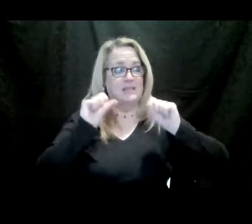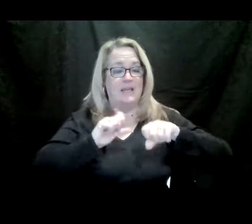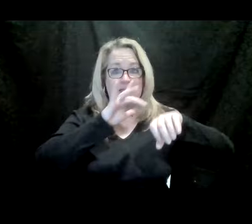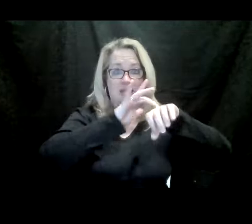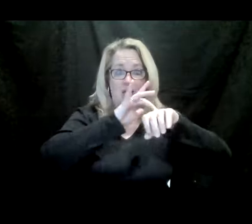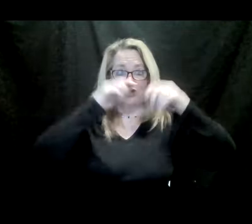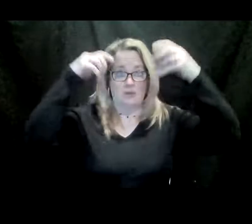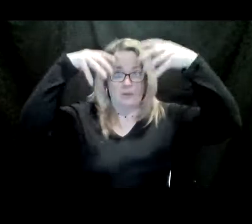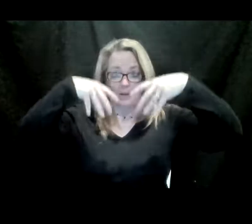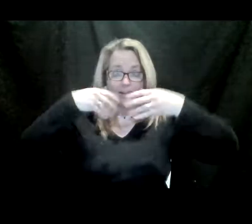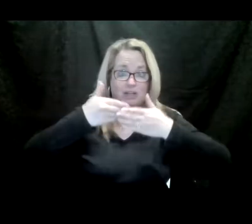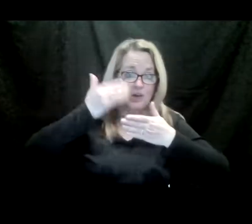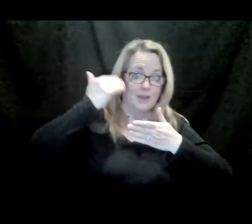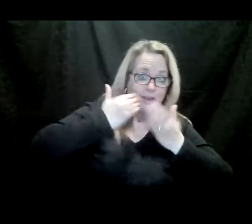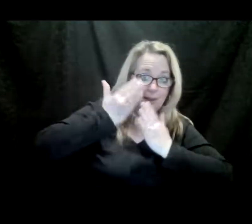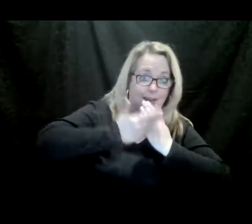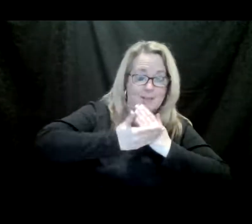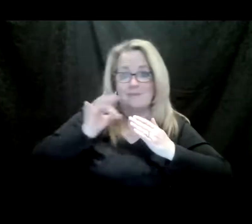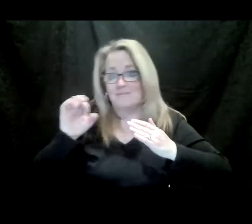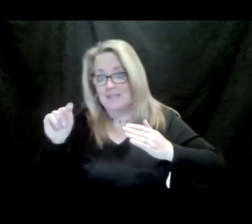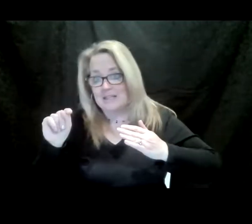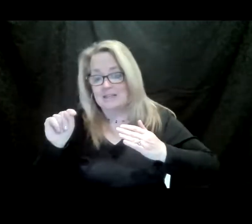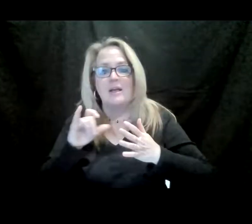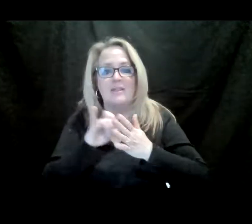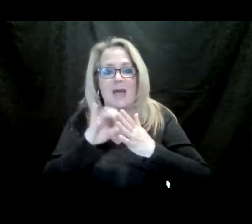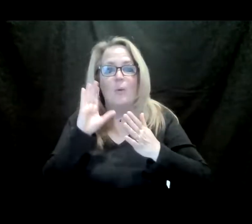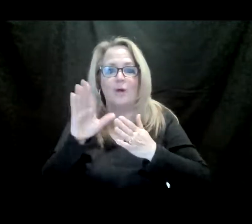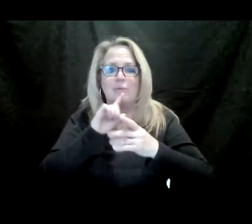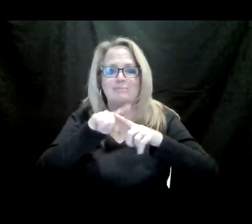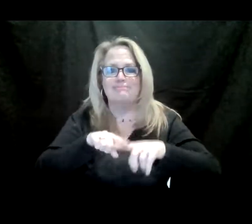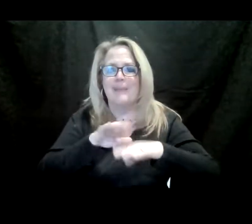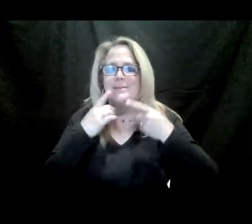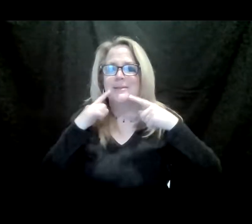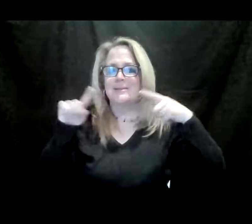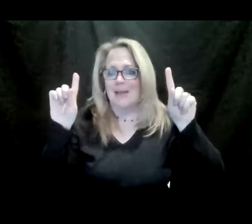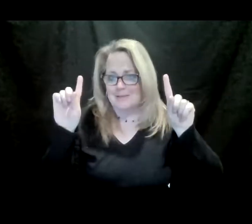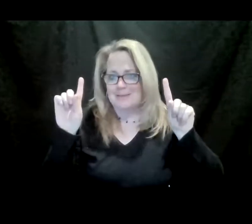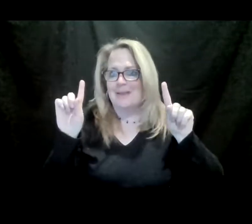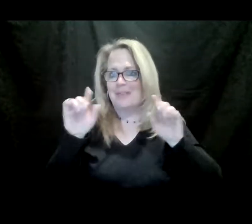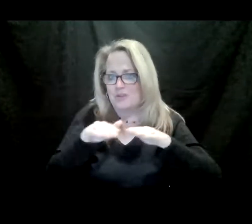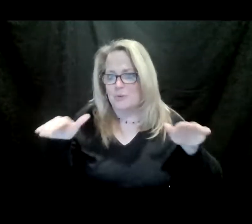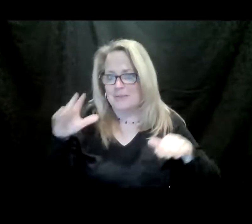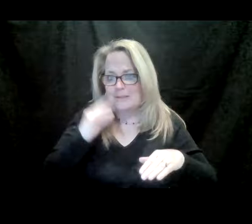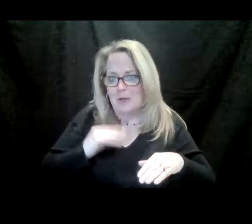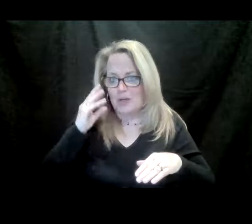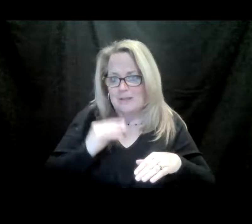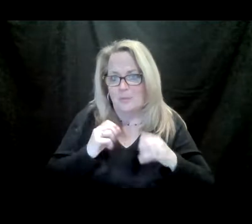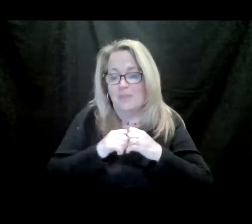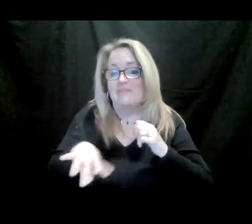of help with the success that a child has with interacting and finding a lot of the objects there.